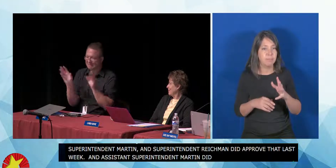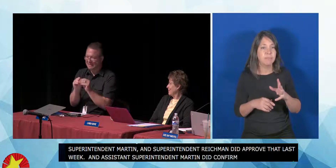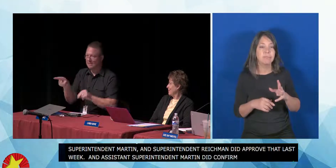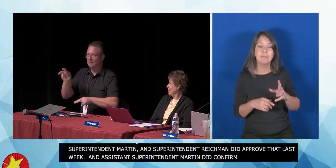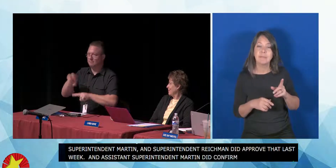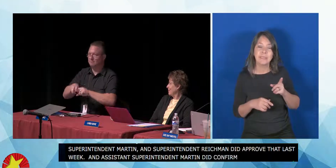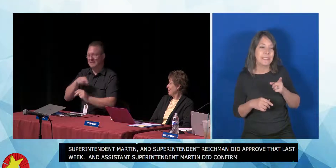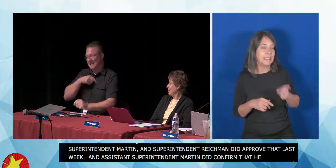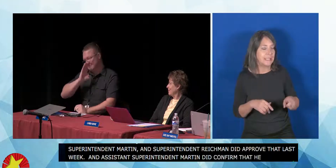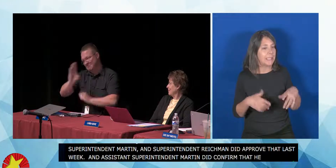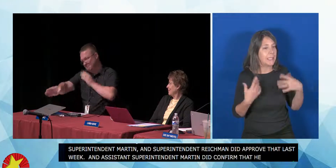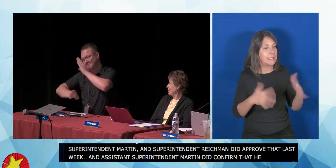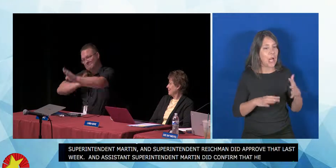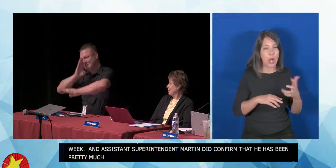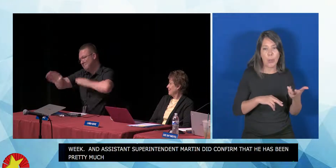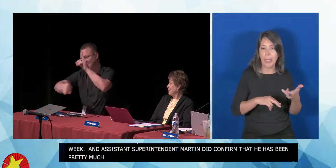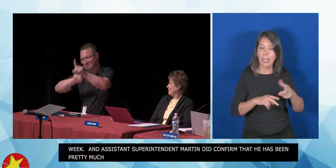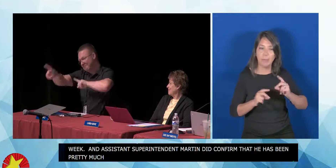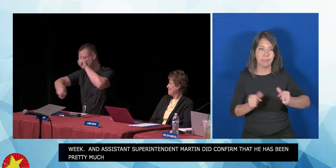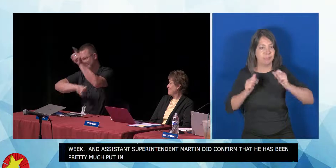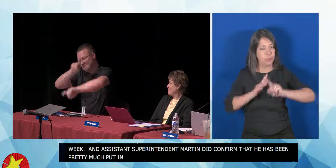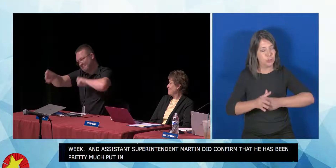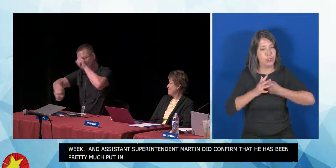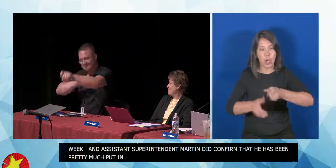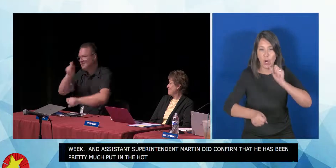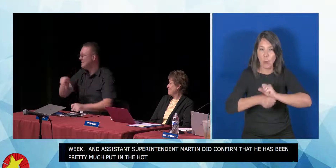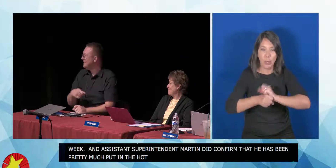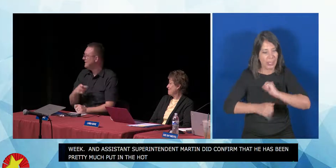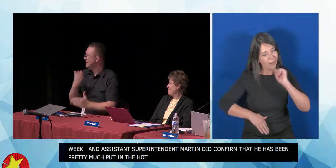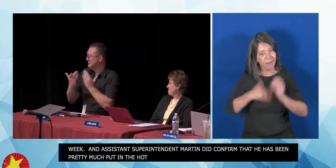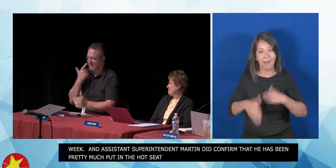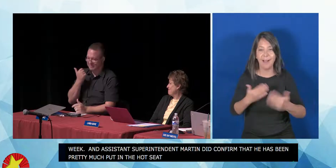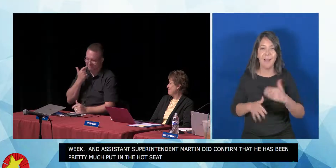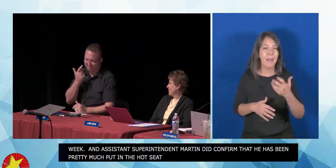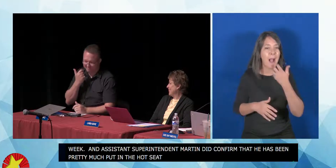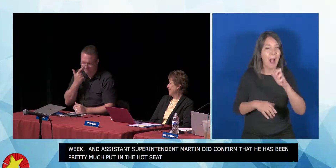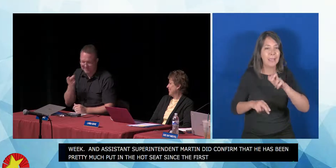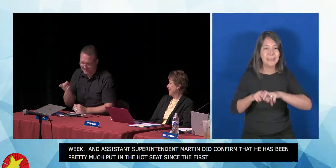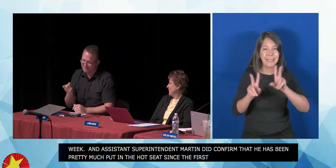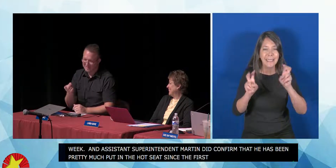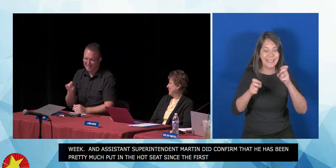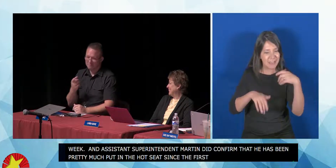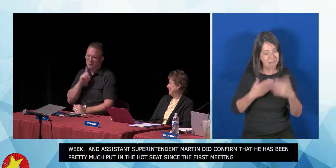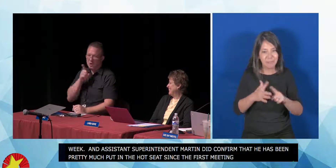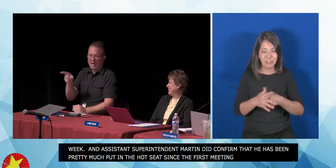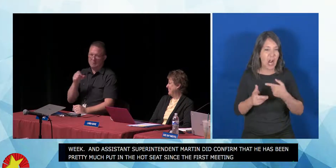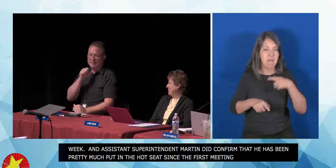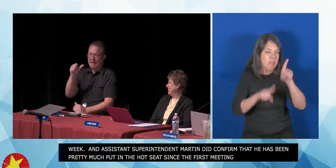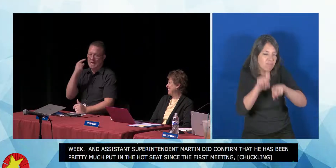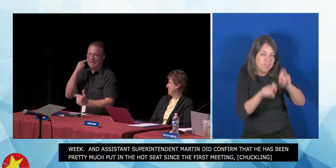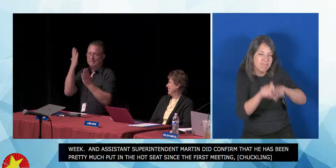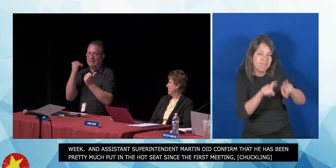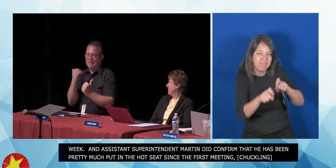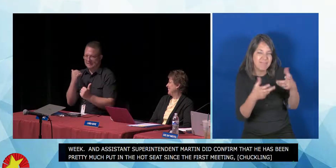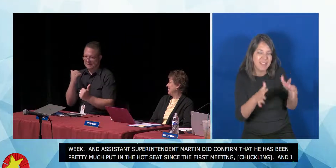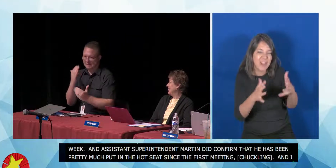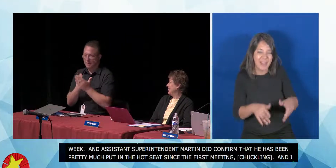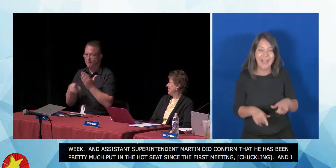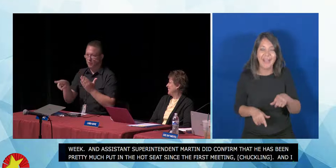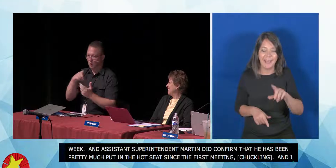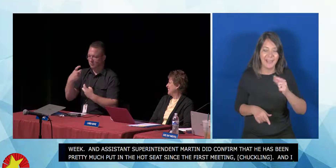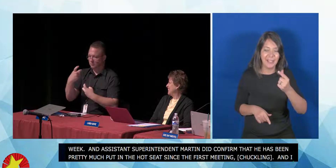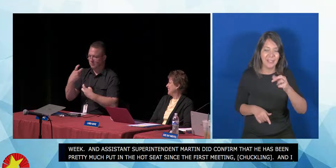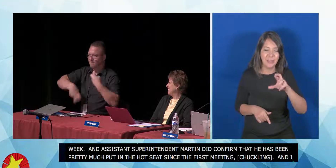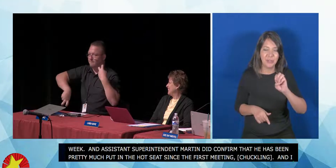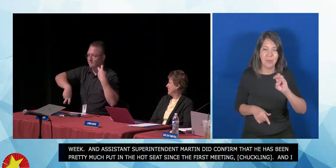much put in the hot seat since the first meeting, and I brought those questions to him left and right. And I see him kind of laughing. I don't think